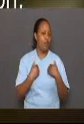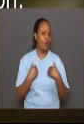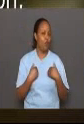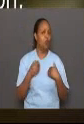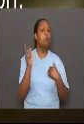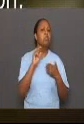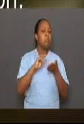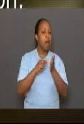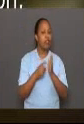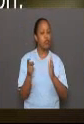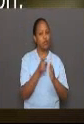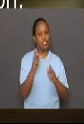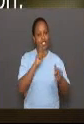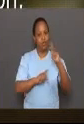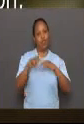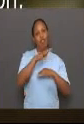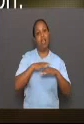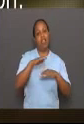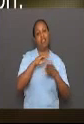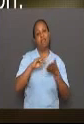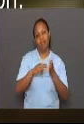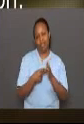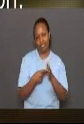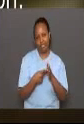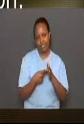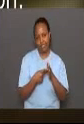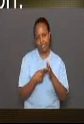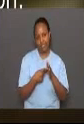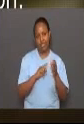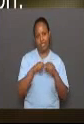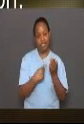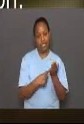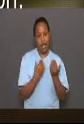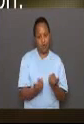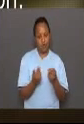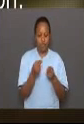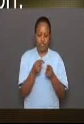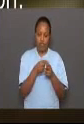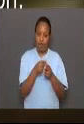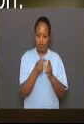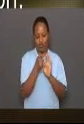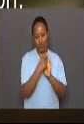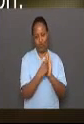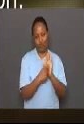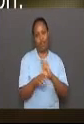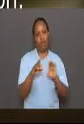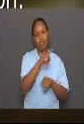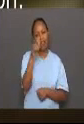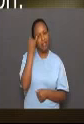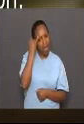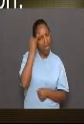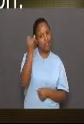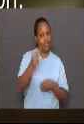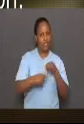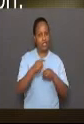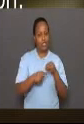the sovereignty of the people means, write a short list of your ideas